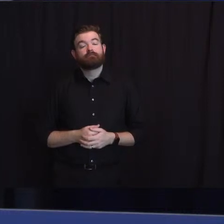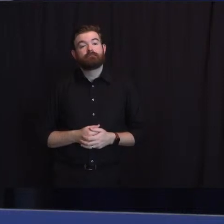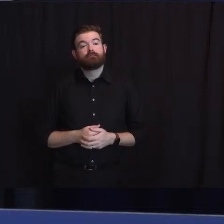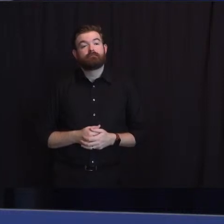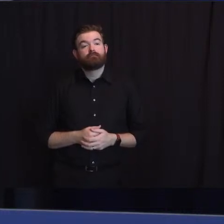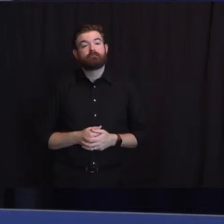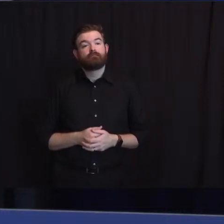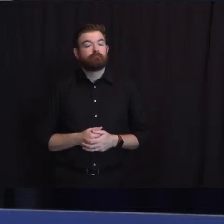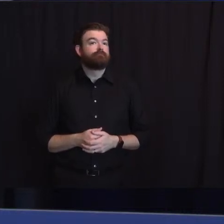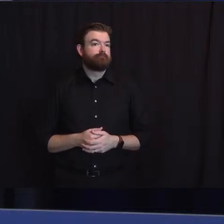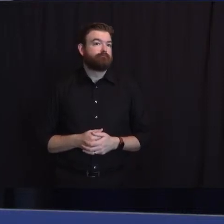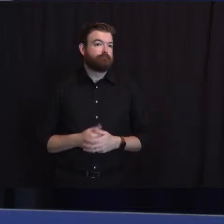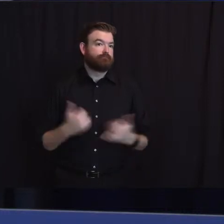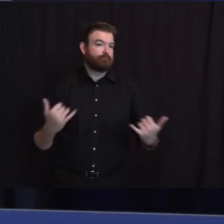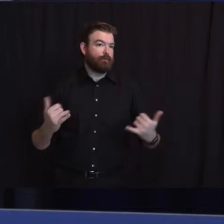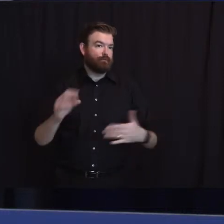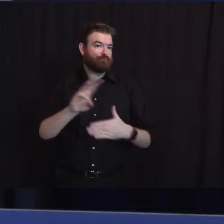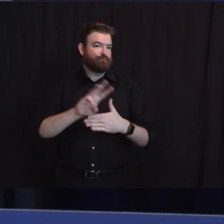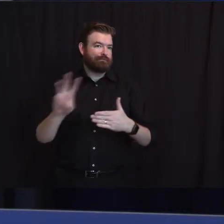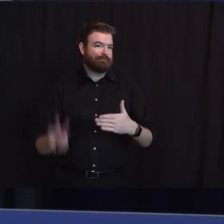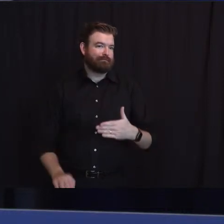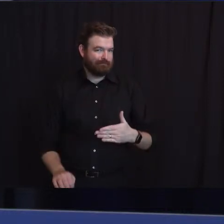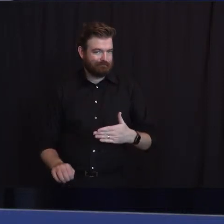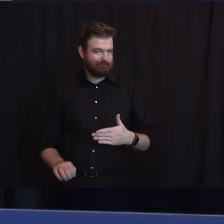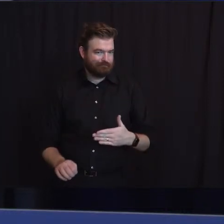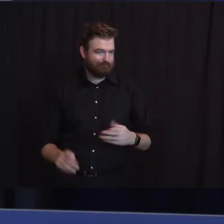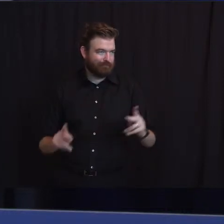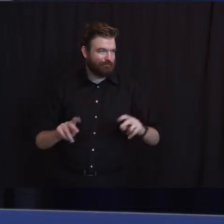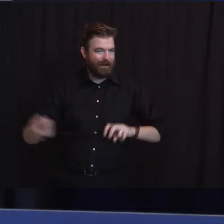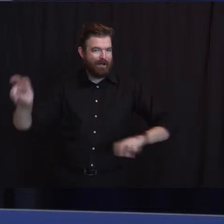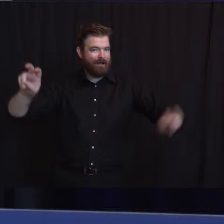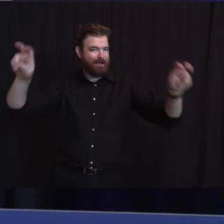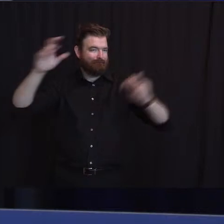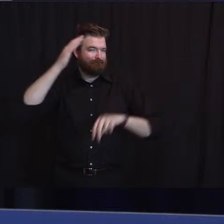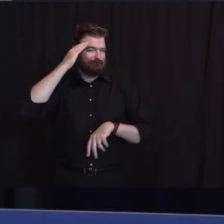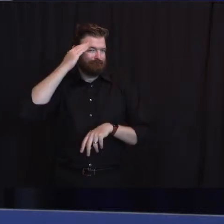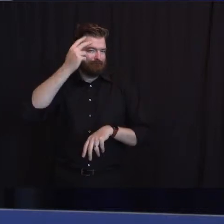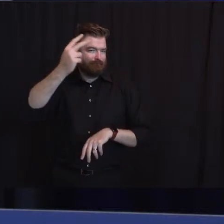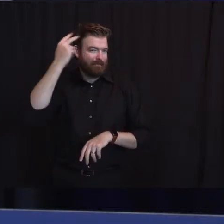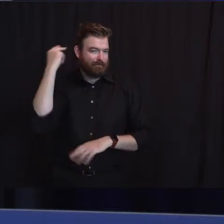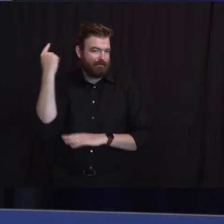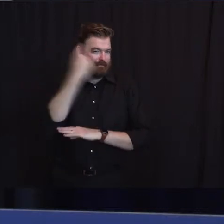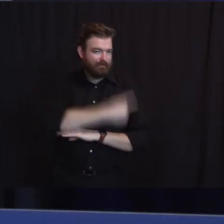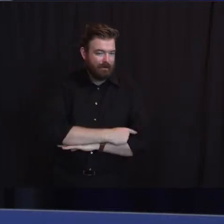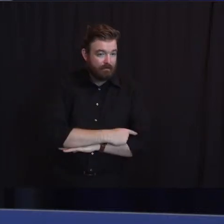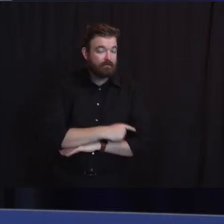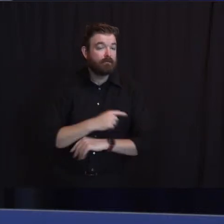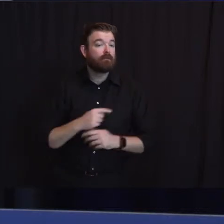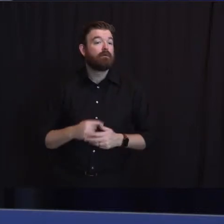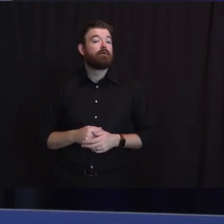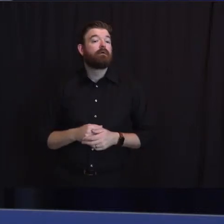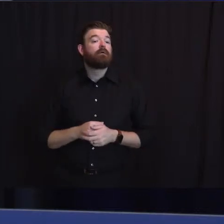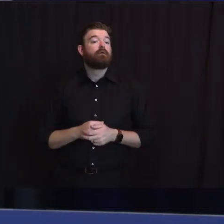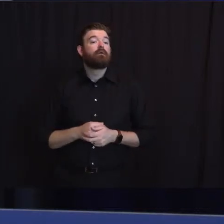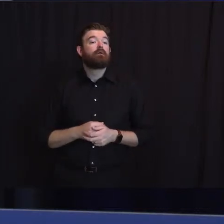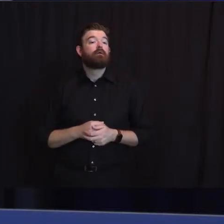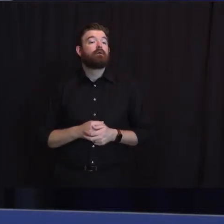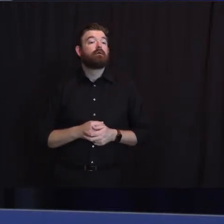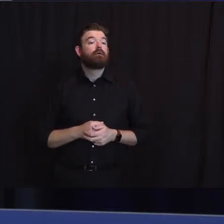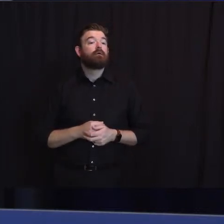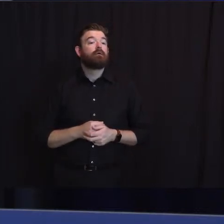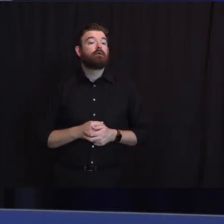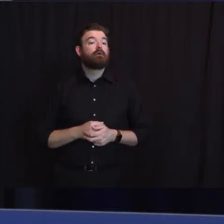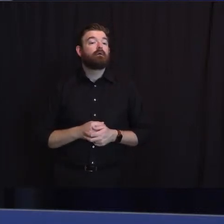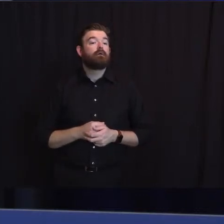another place vaccine will be available. The Visiting Nurse Association of Central Jersey Community Health Center is partnering